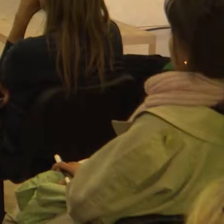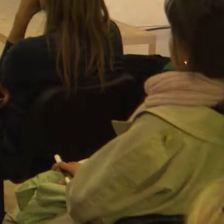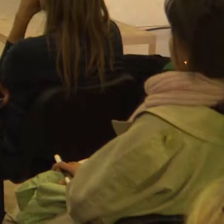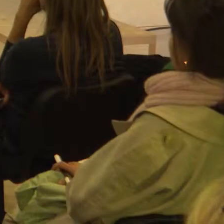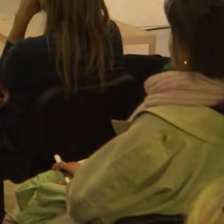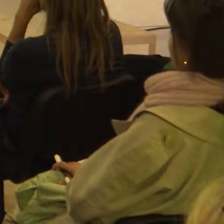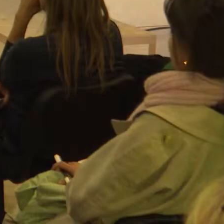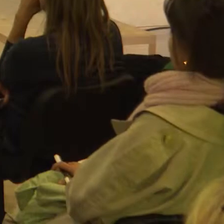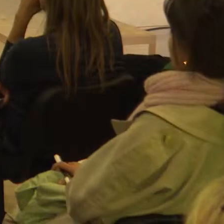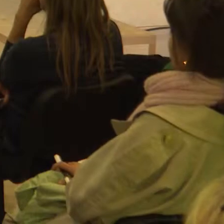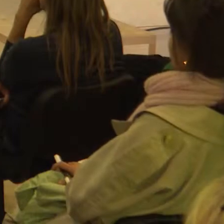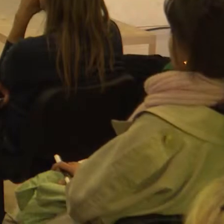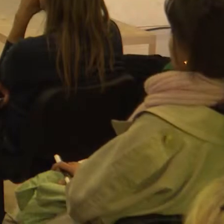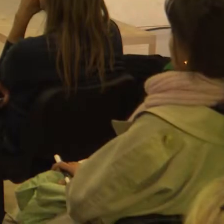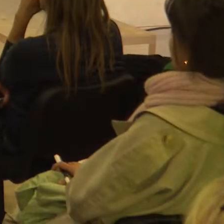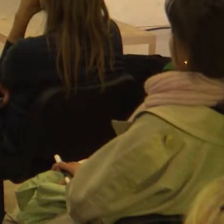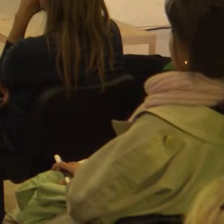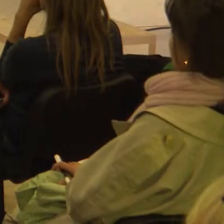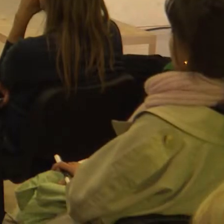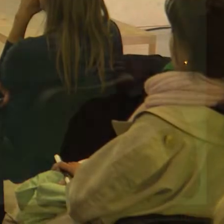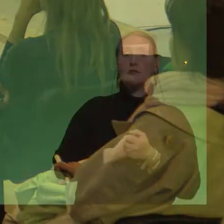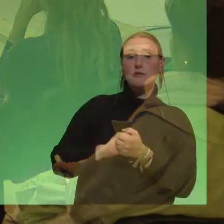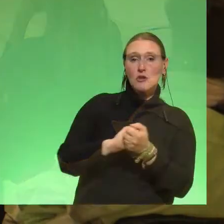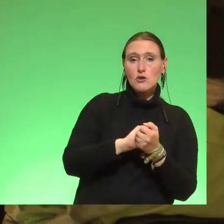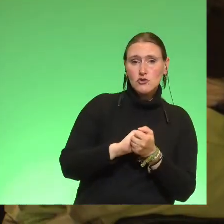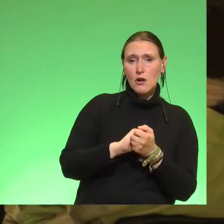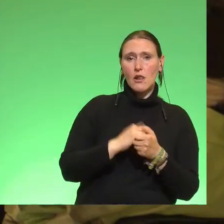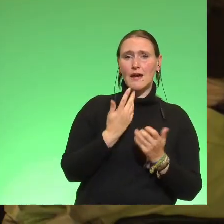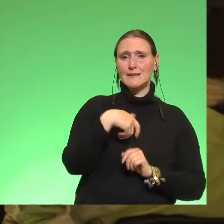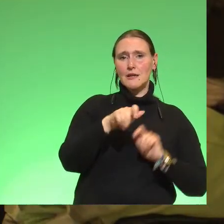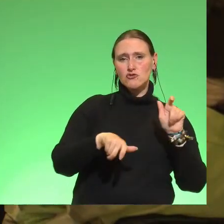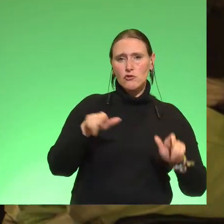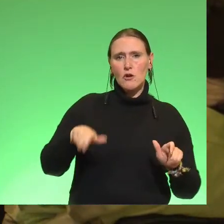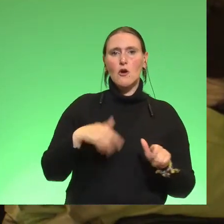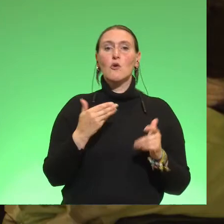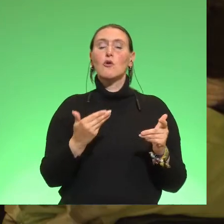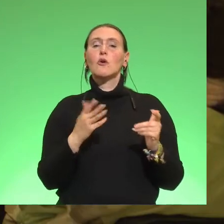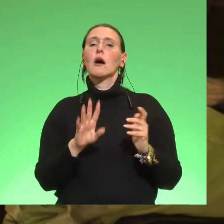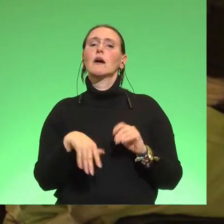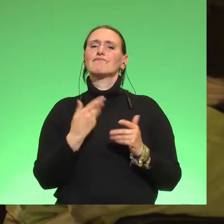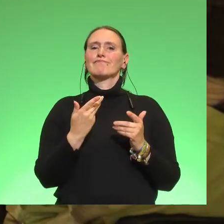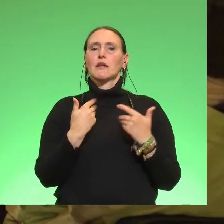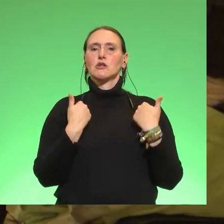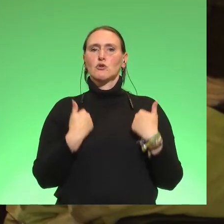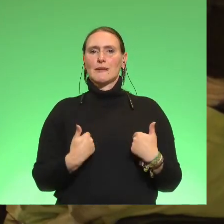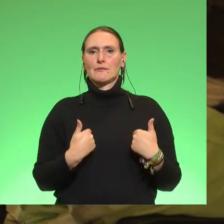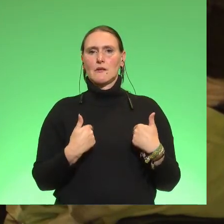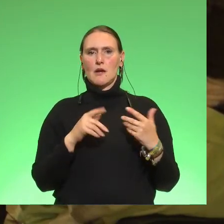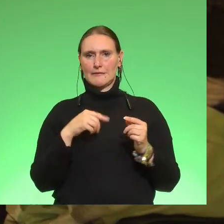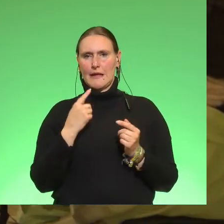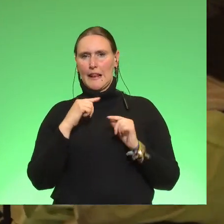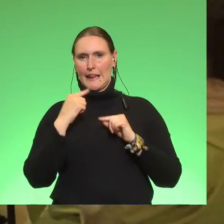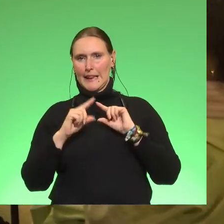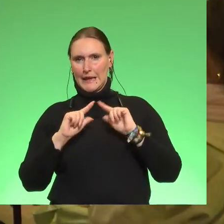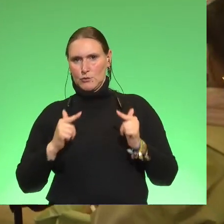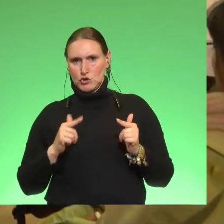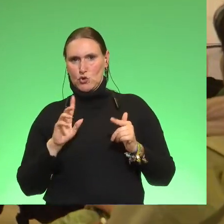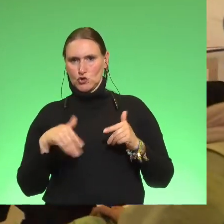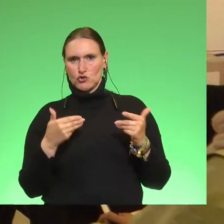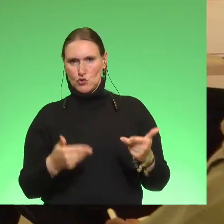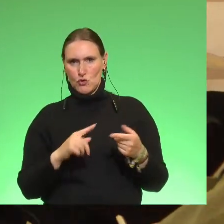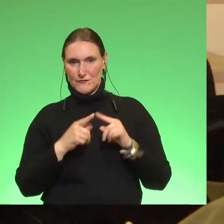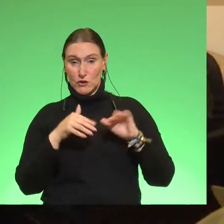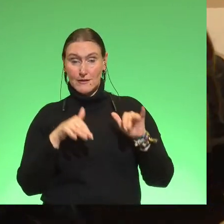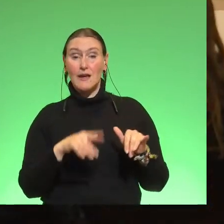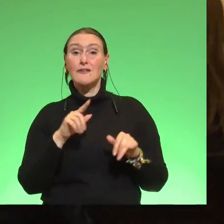social agents, or in human language, friends. This involves the radical affirmation of the personhood of